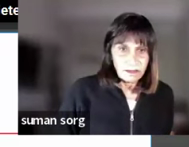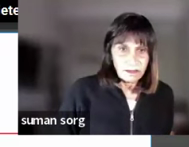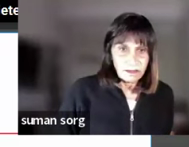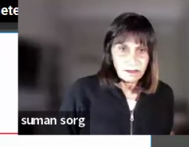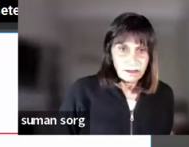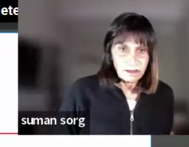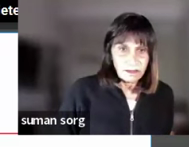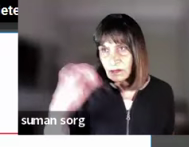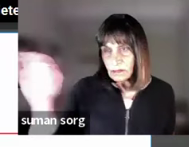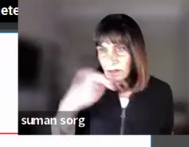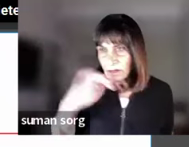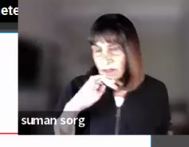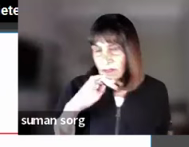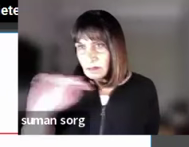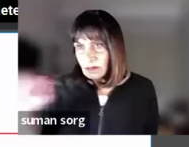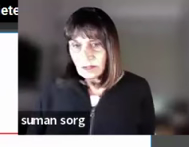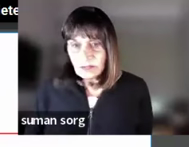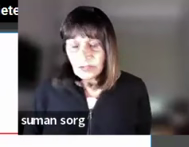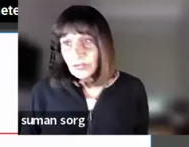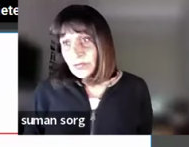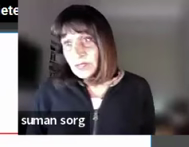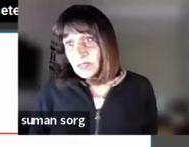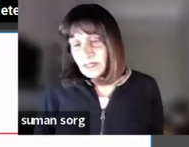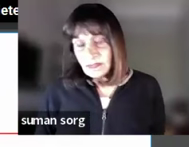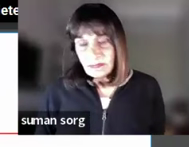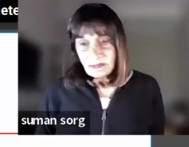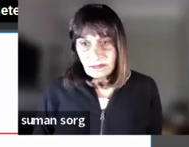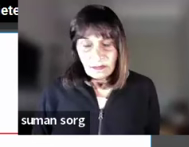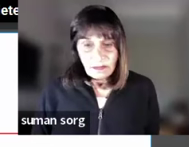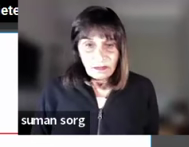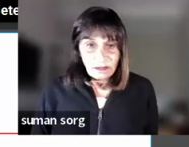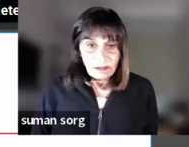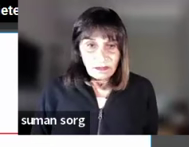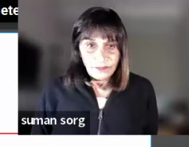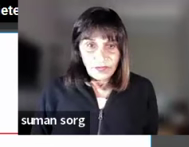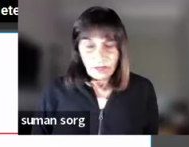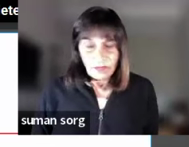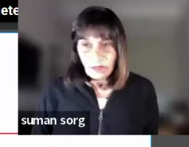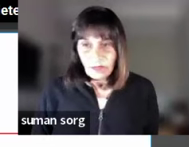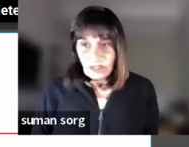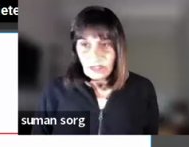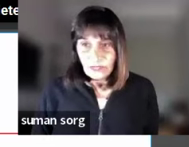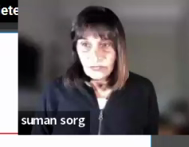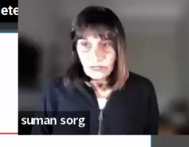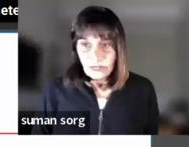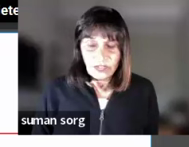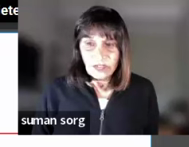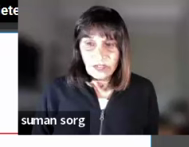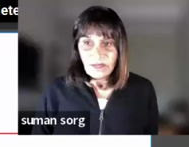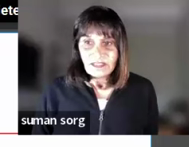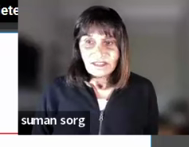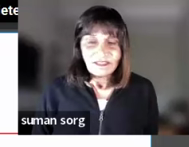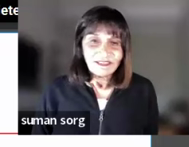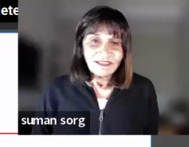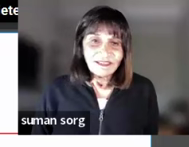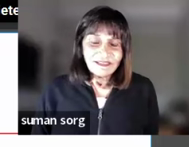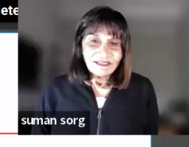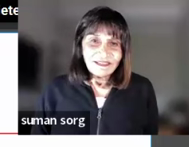Next, and again, you can see all the security desks on each floor, on